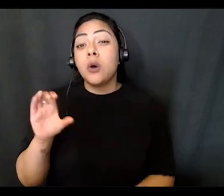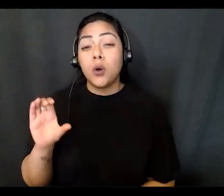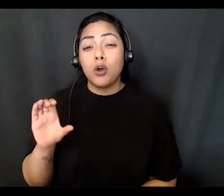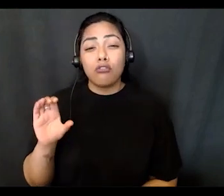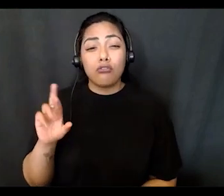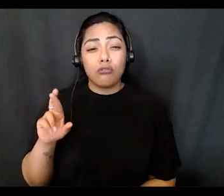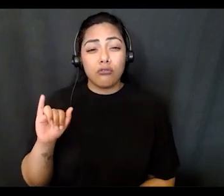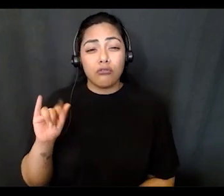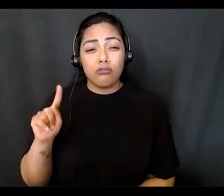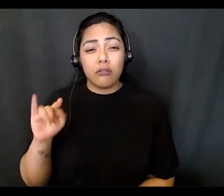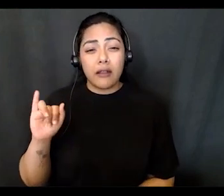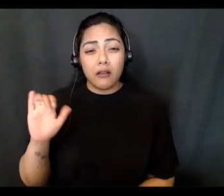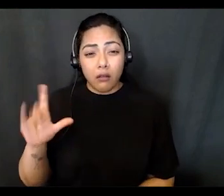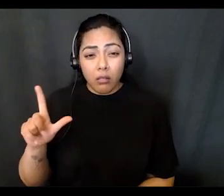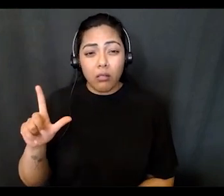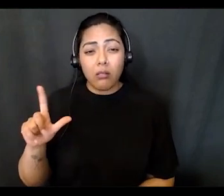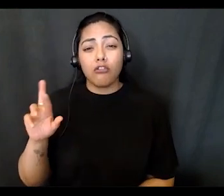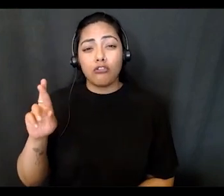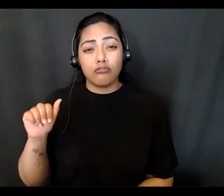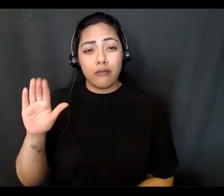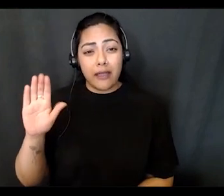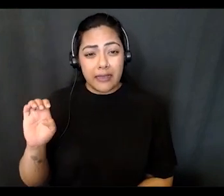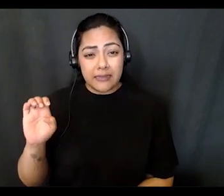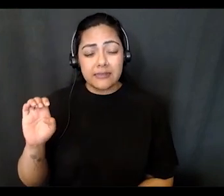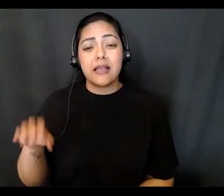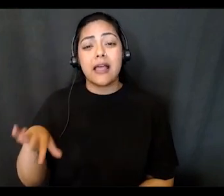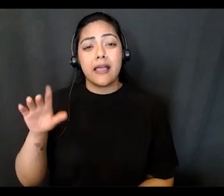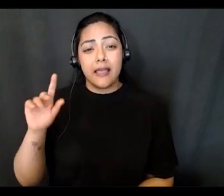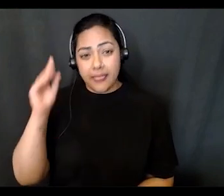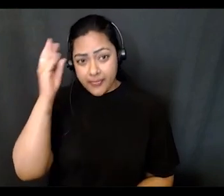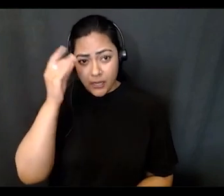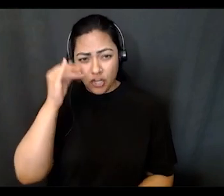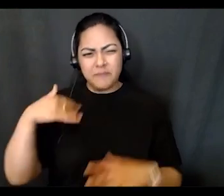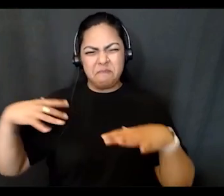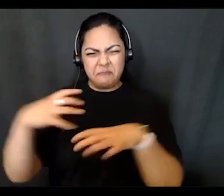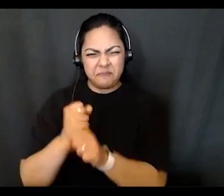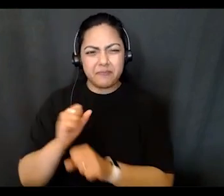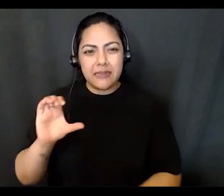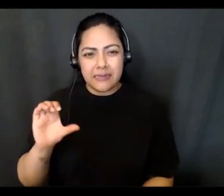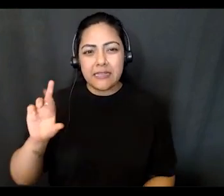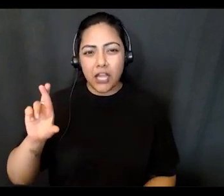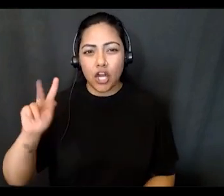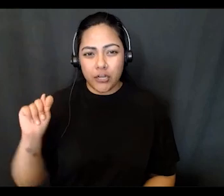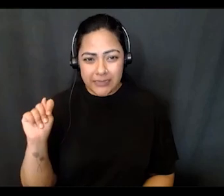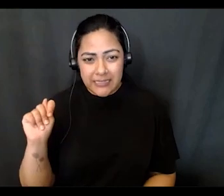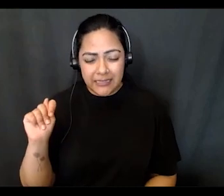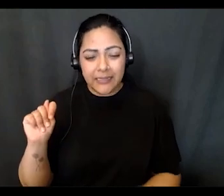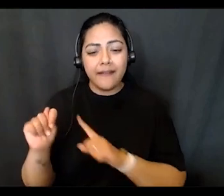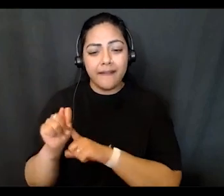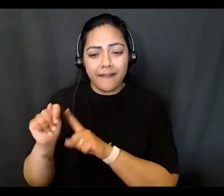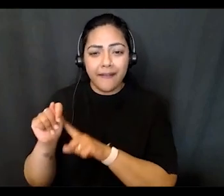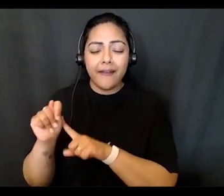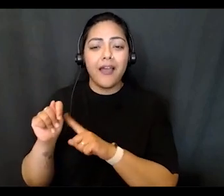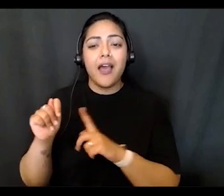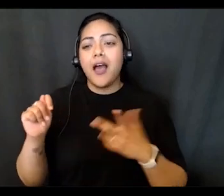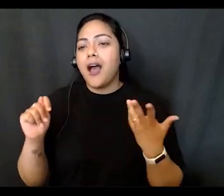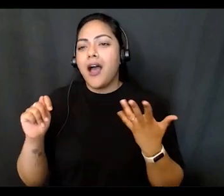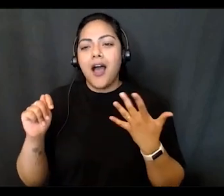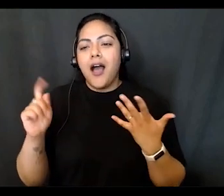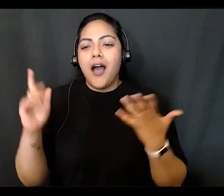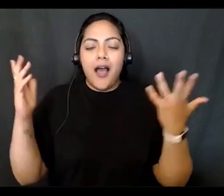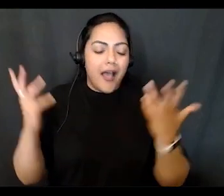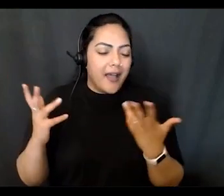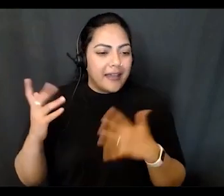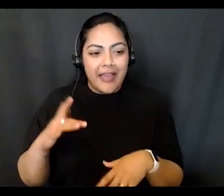sometimes feel overwhelming to folks and can feel, a little esoteric. I love theory. Bell Hooks